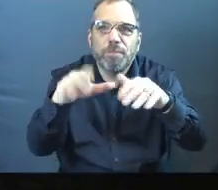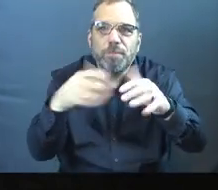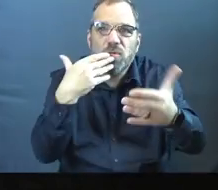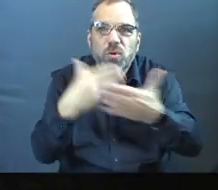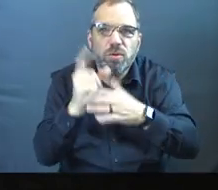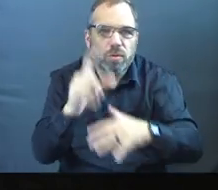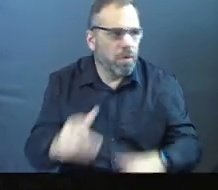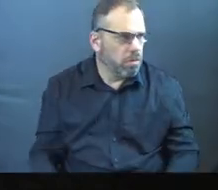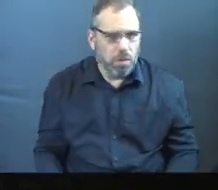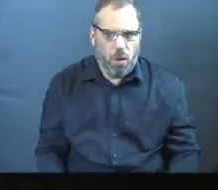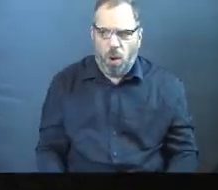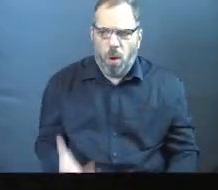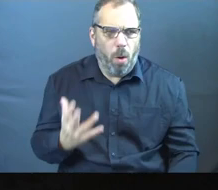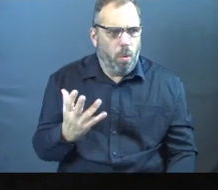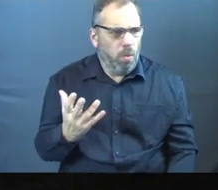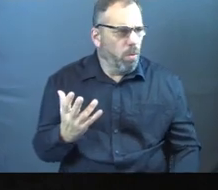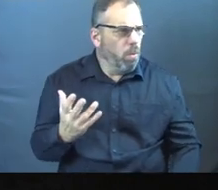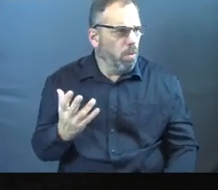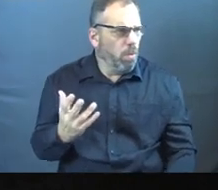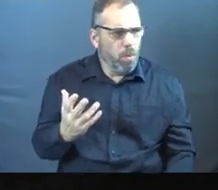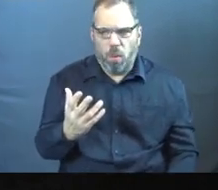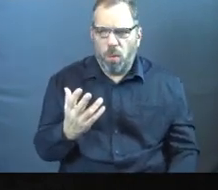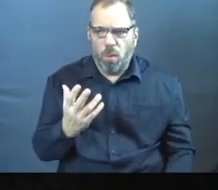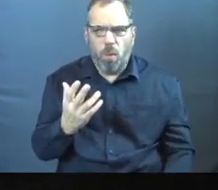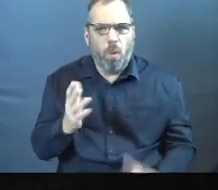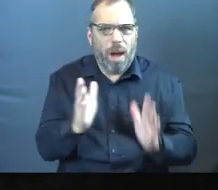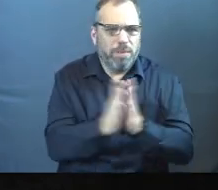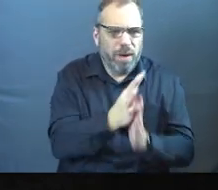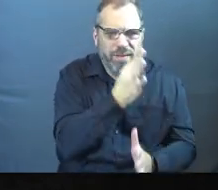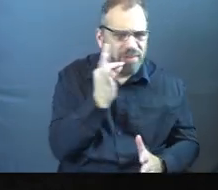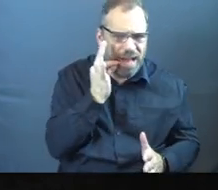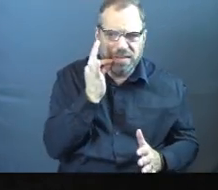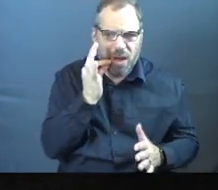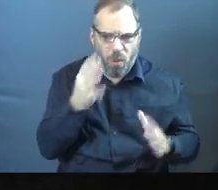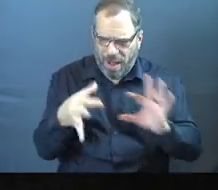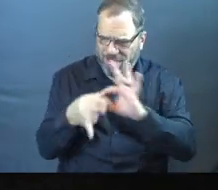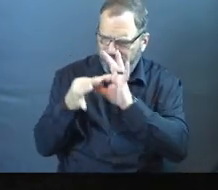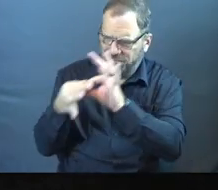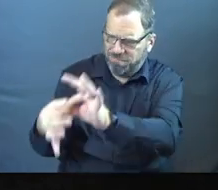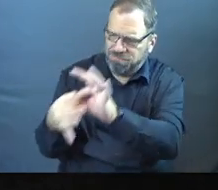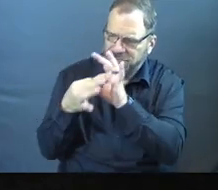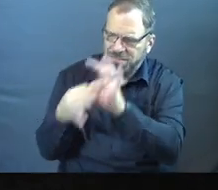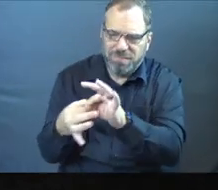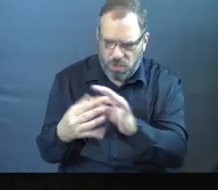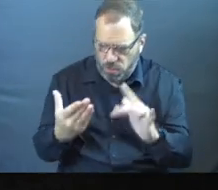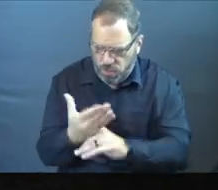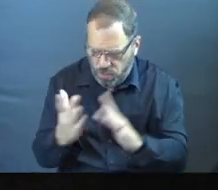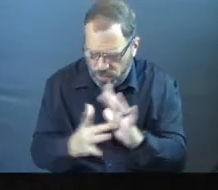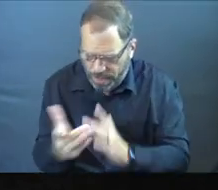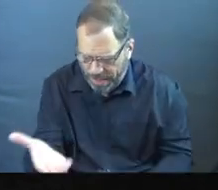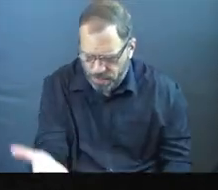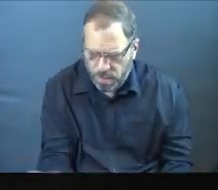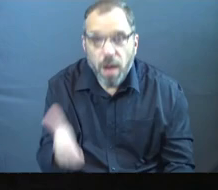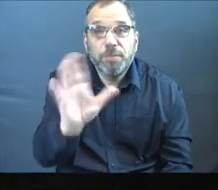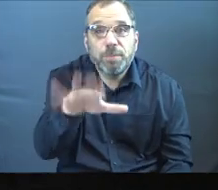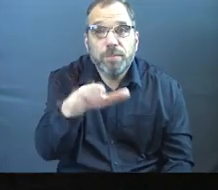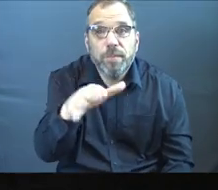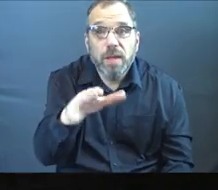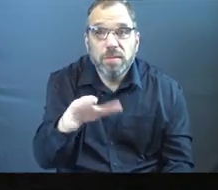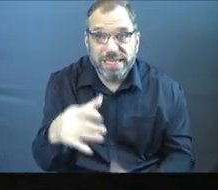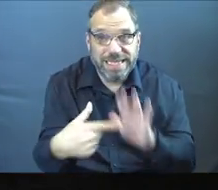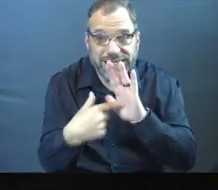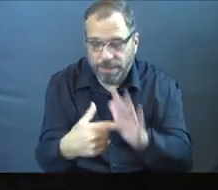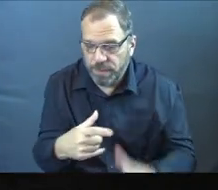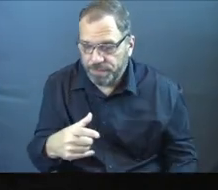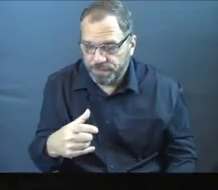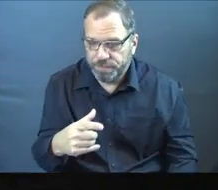is that you might be wondering, why is it? Somebody asked the question, why is prayer and fasting, why do they go hand in hand? It's something we see all throughout Scripture. And I'll tell you why in a second. But look at these other